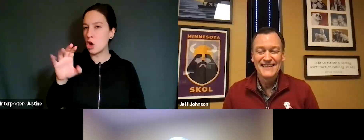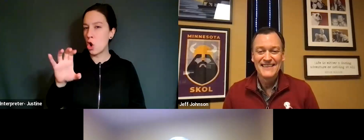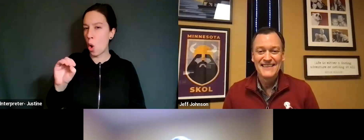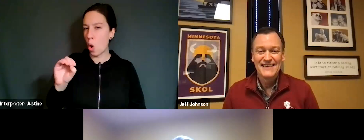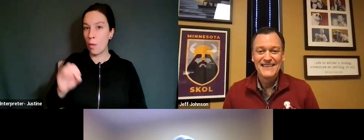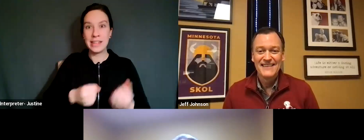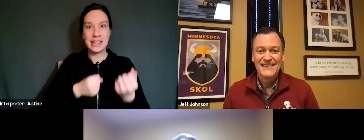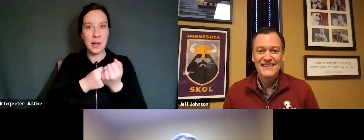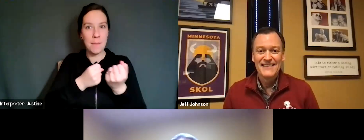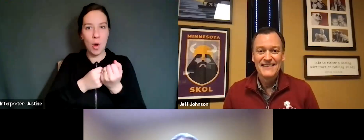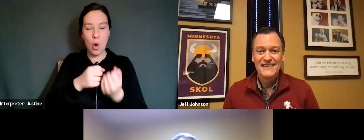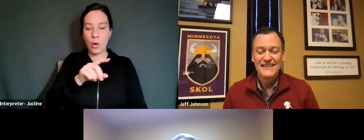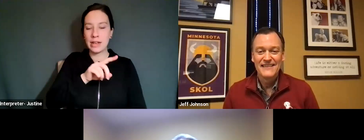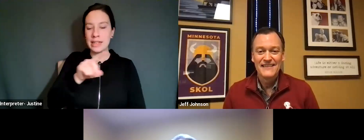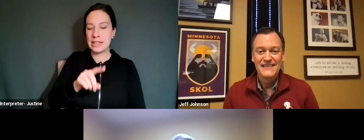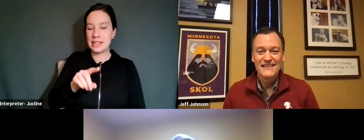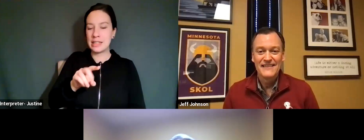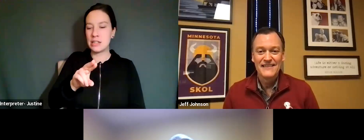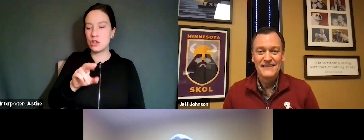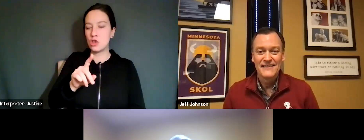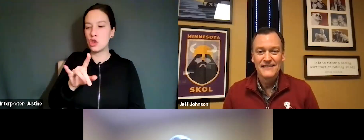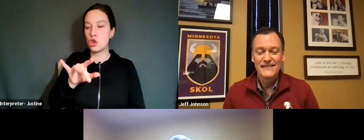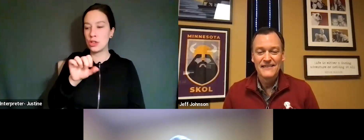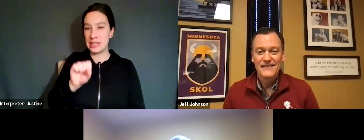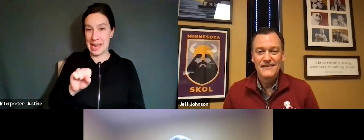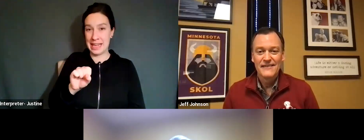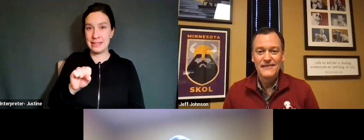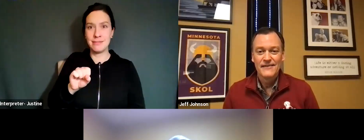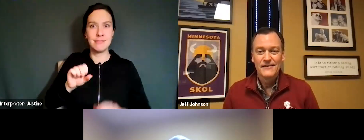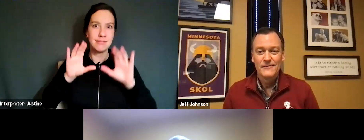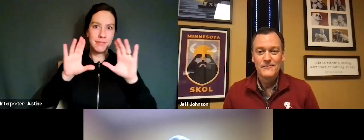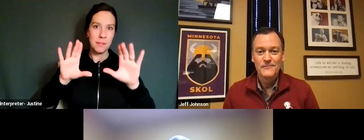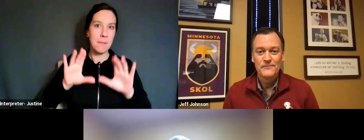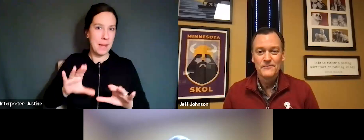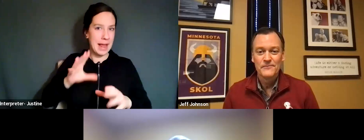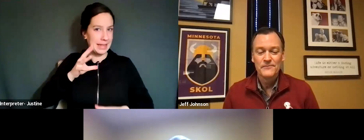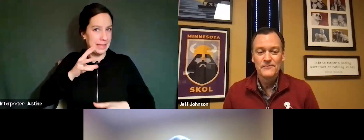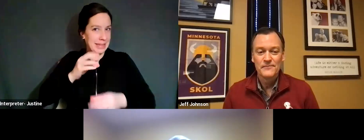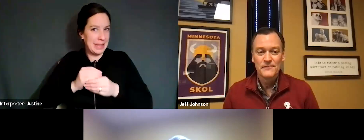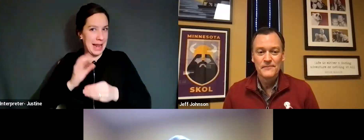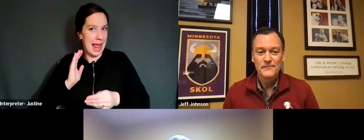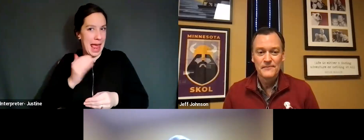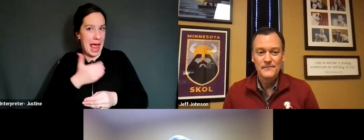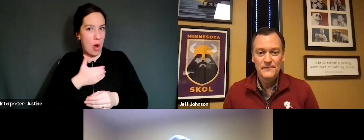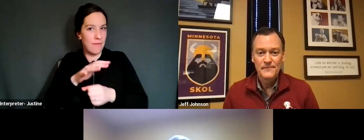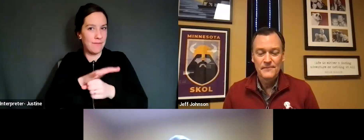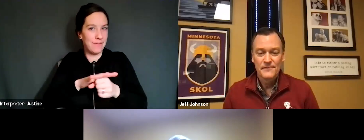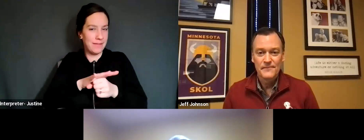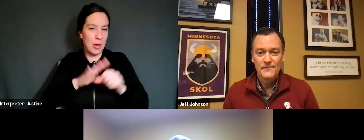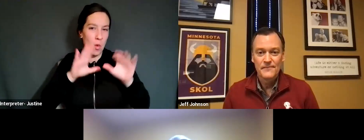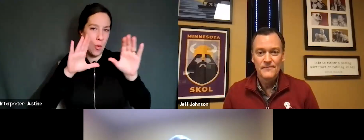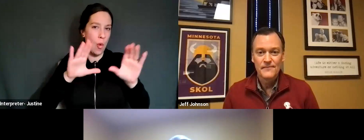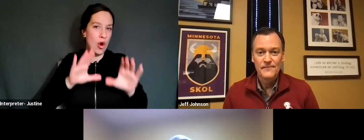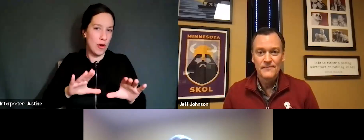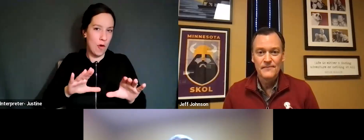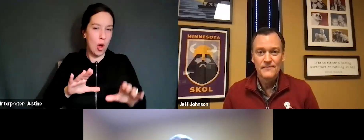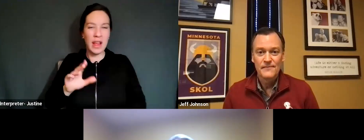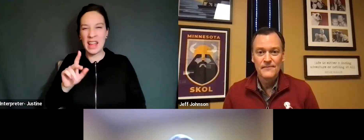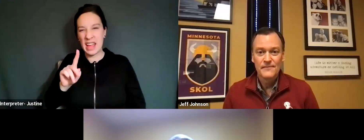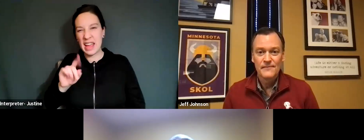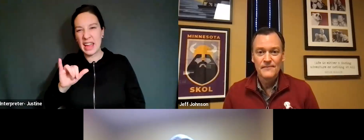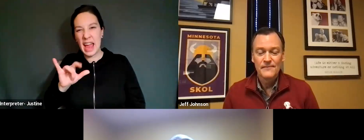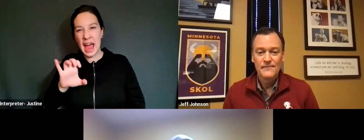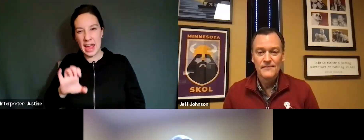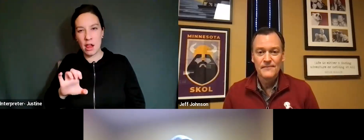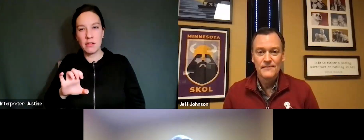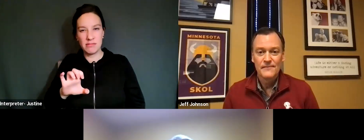Xerxes, who was career changed, has been an amazing addition to our facility, says Kyle, and a wonderful addition to our tool belt.